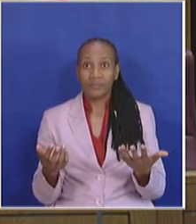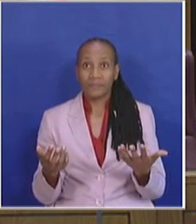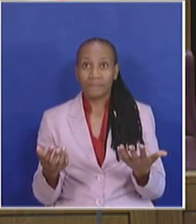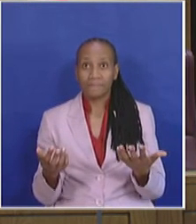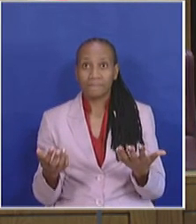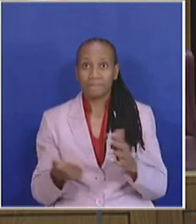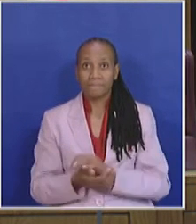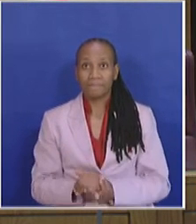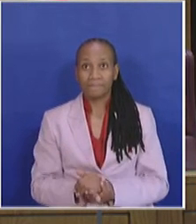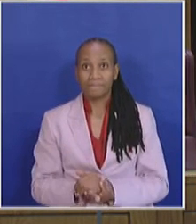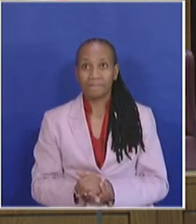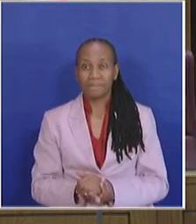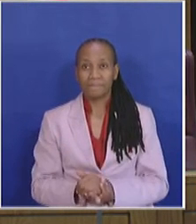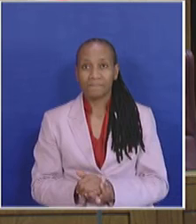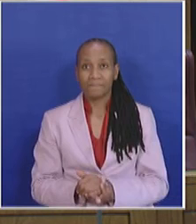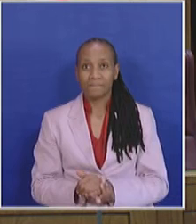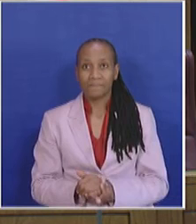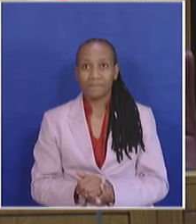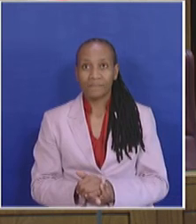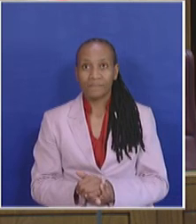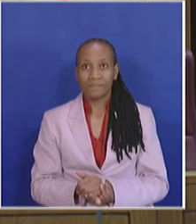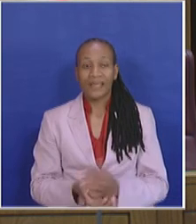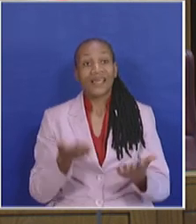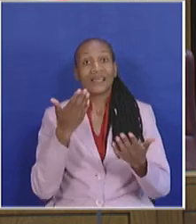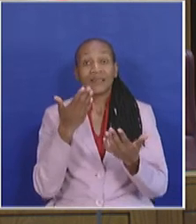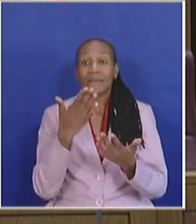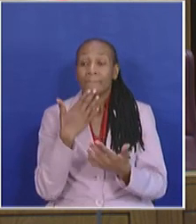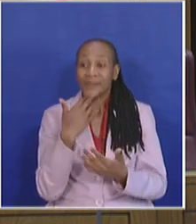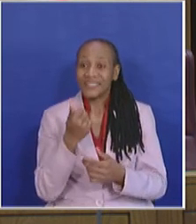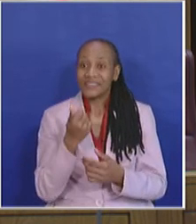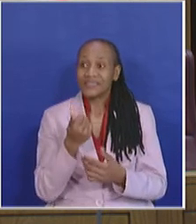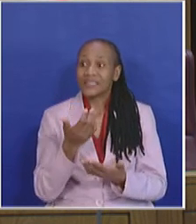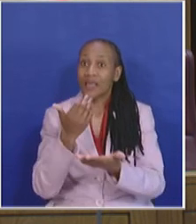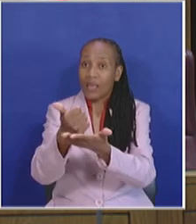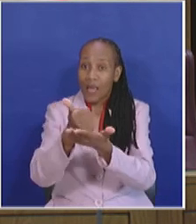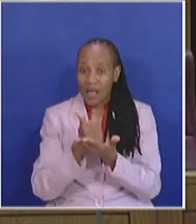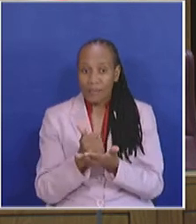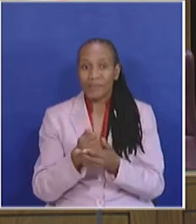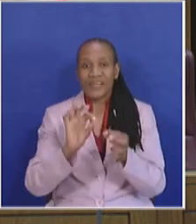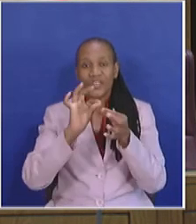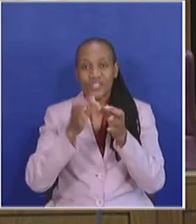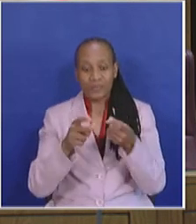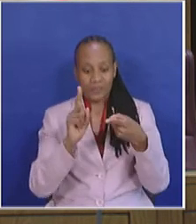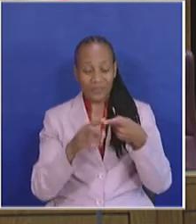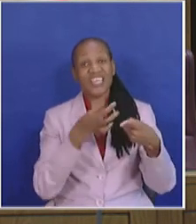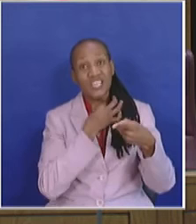Can we attend to the closer English translation and interpretation, please?